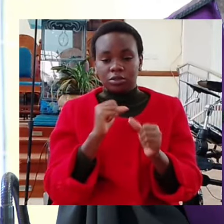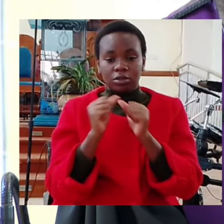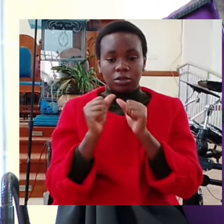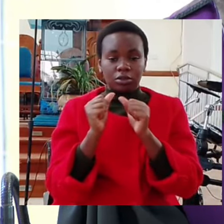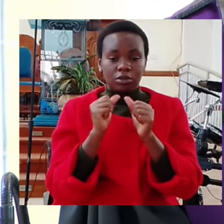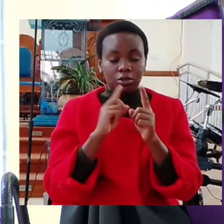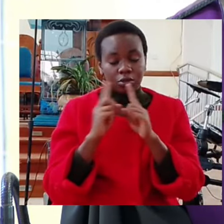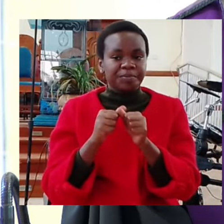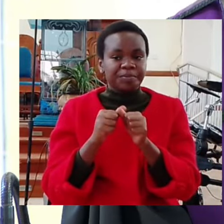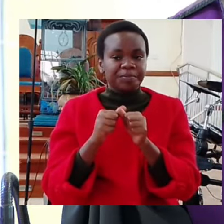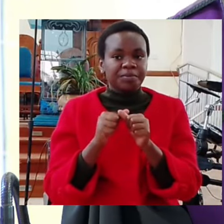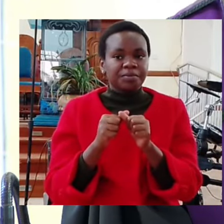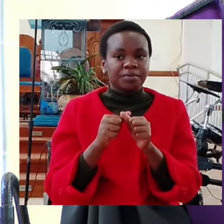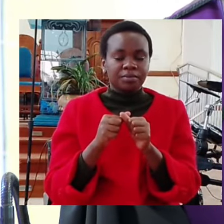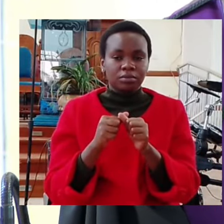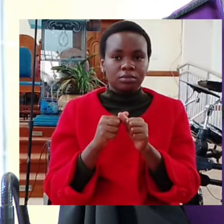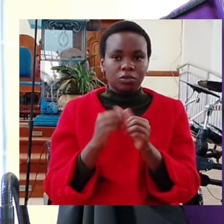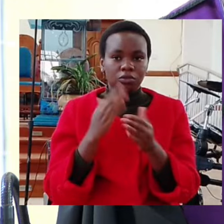Ate,